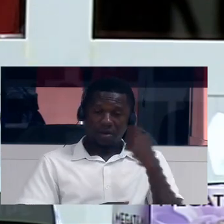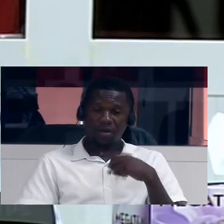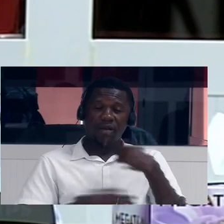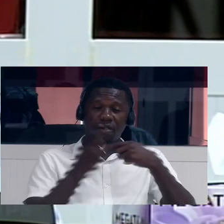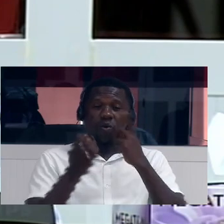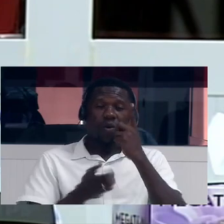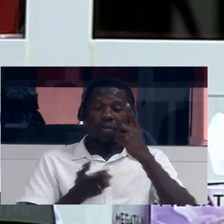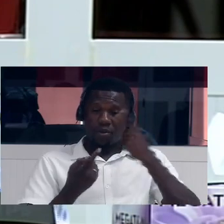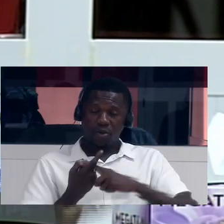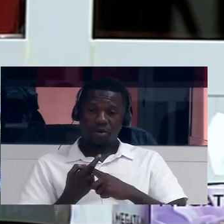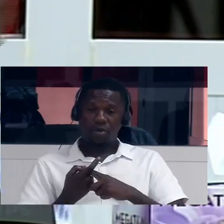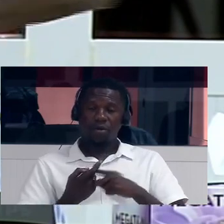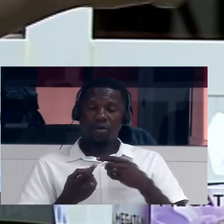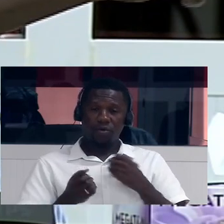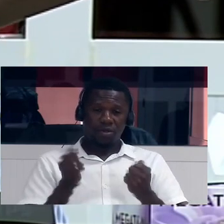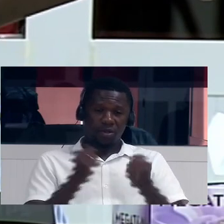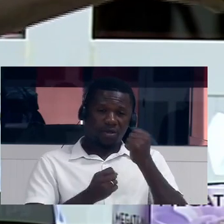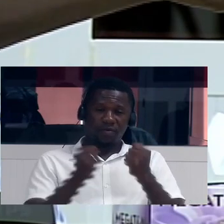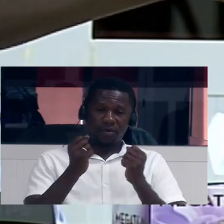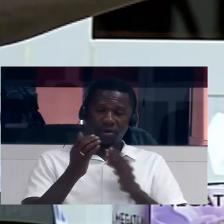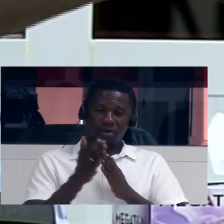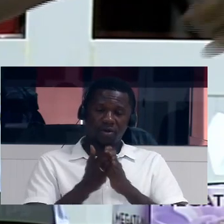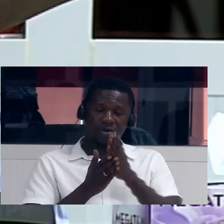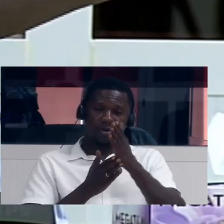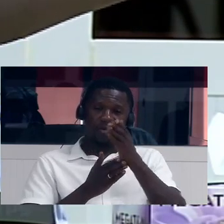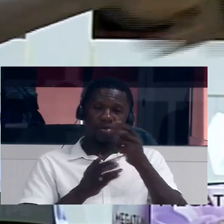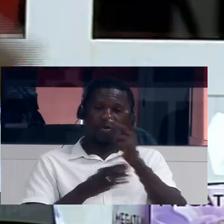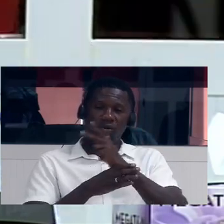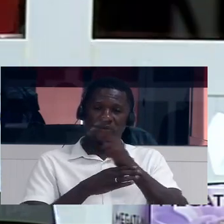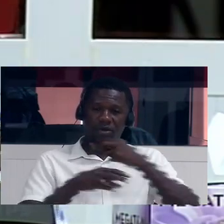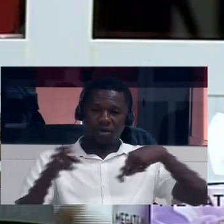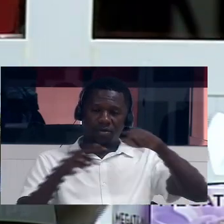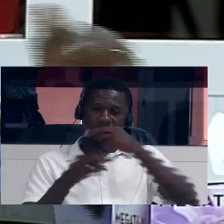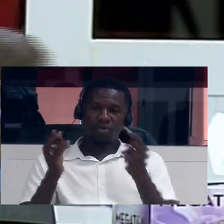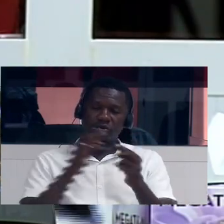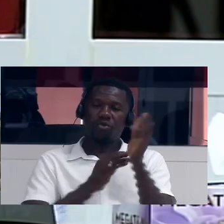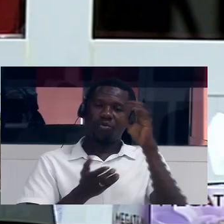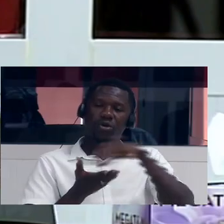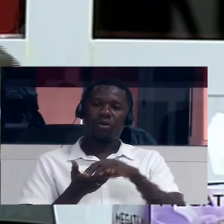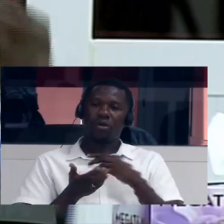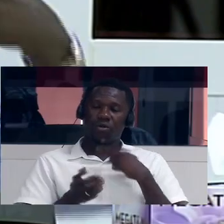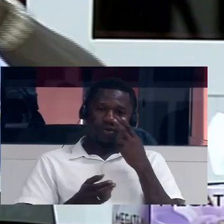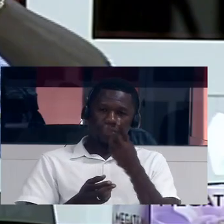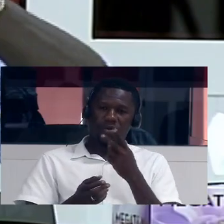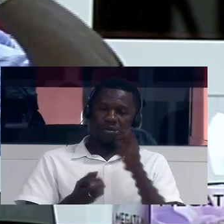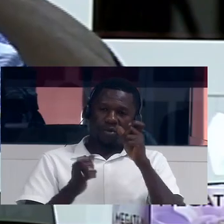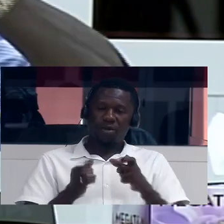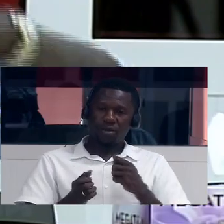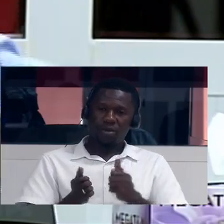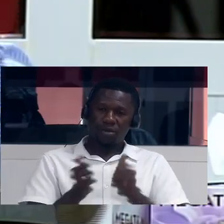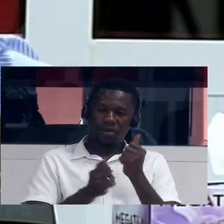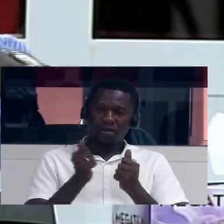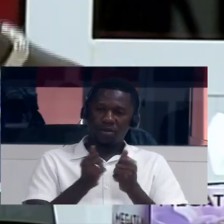after, I was driving along Westfield roundabout to come to Banjul, and I saw somebody driving a car with this